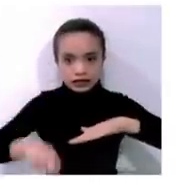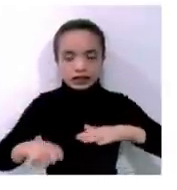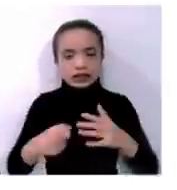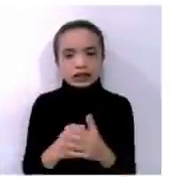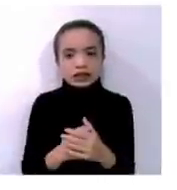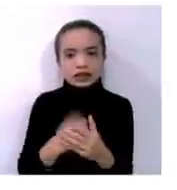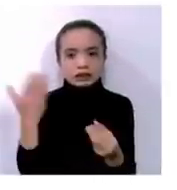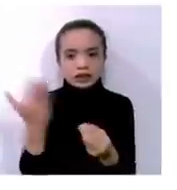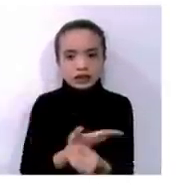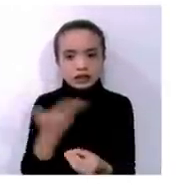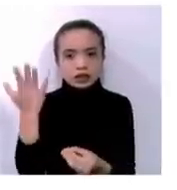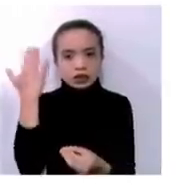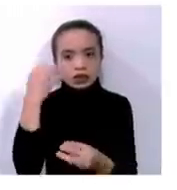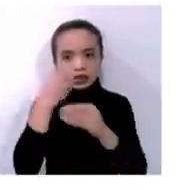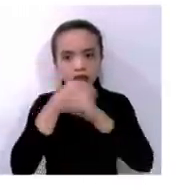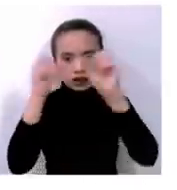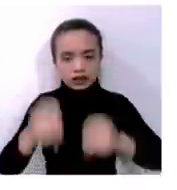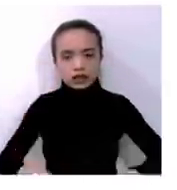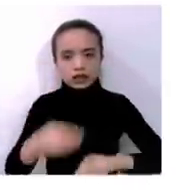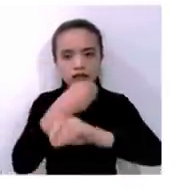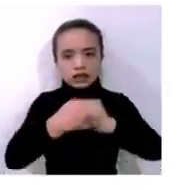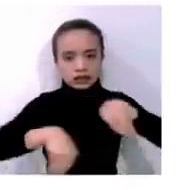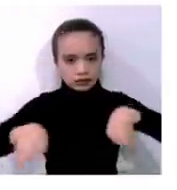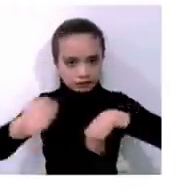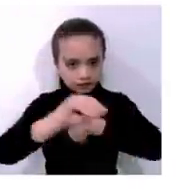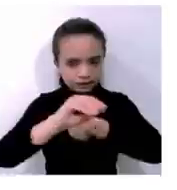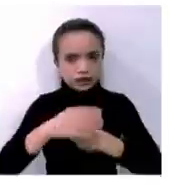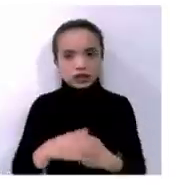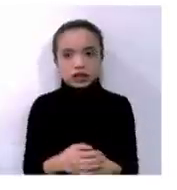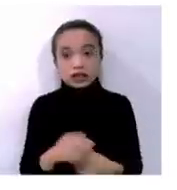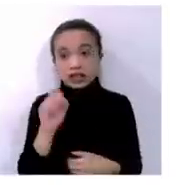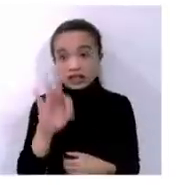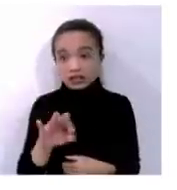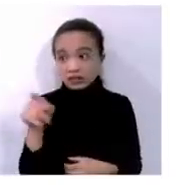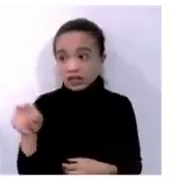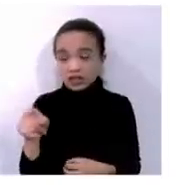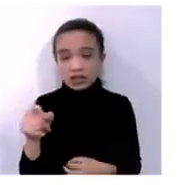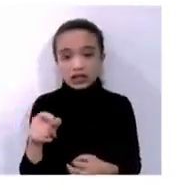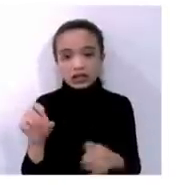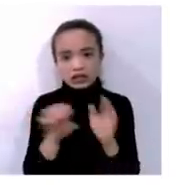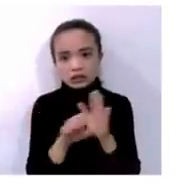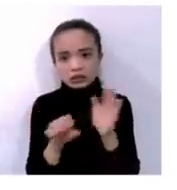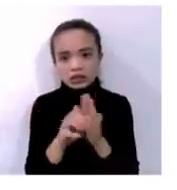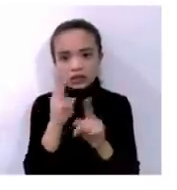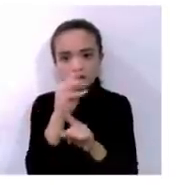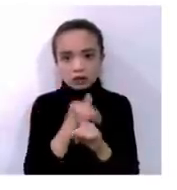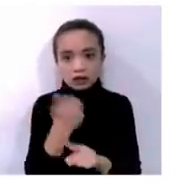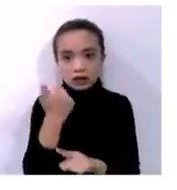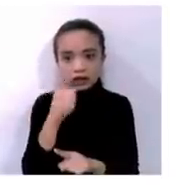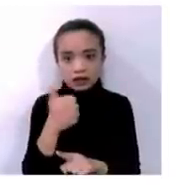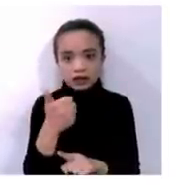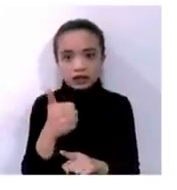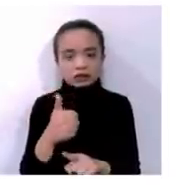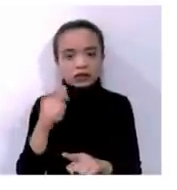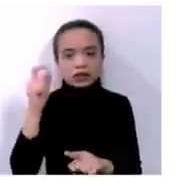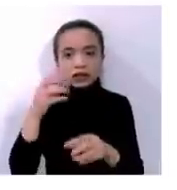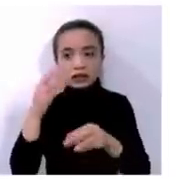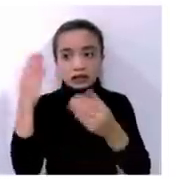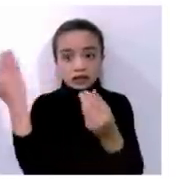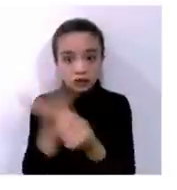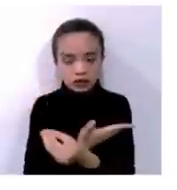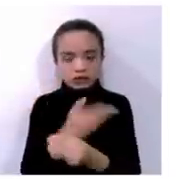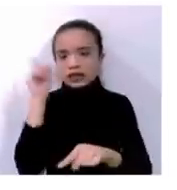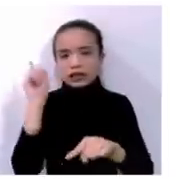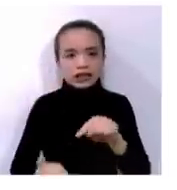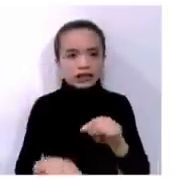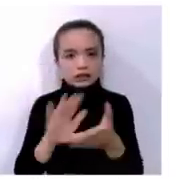so he can substitute, or he can be substituted. Otherwise, if he's disqualified, let's say on May 10, then he cannot sit. If he's